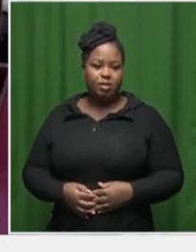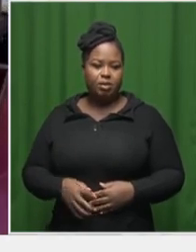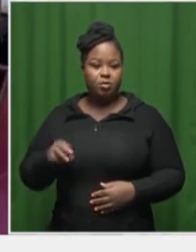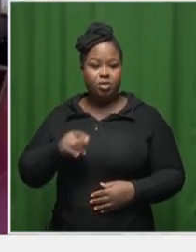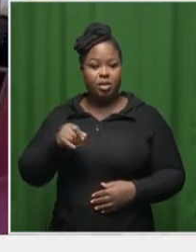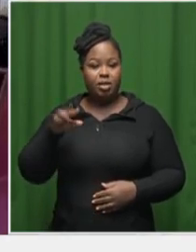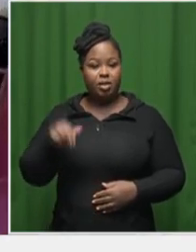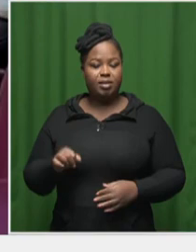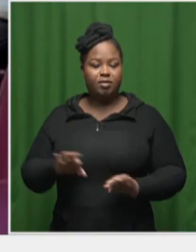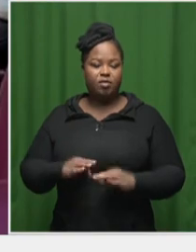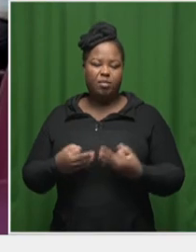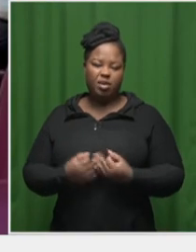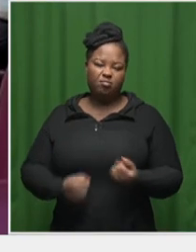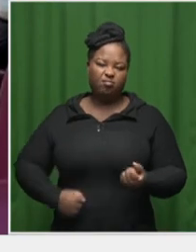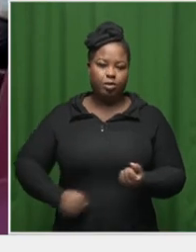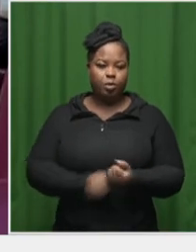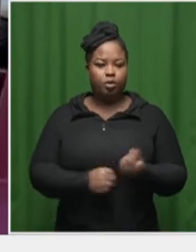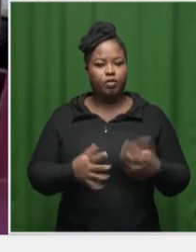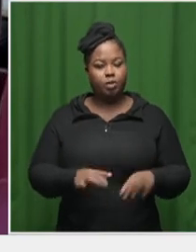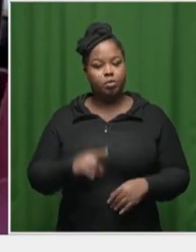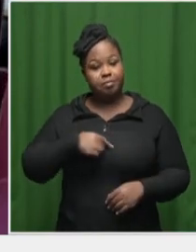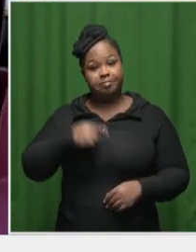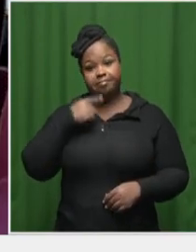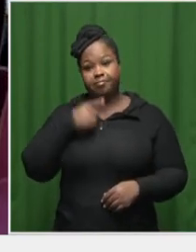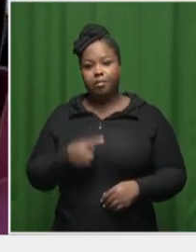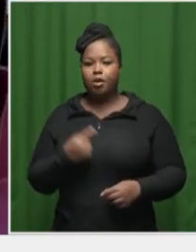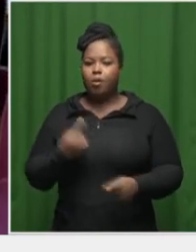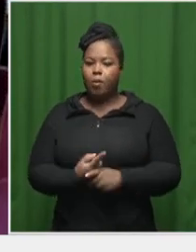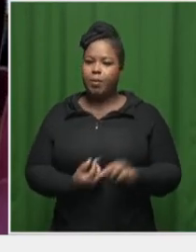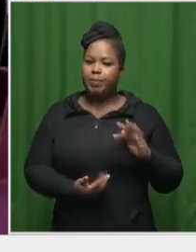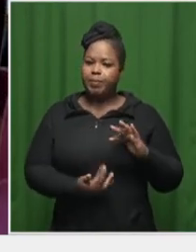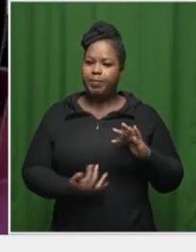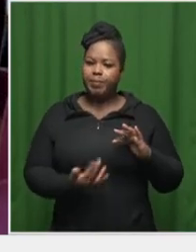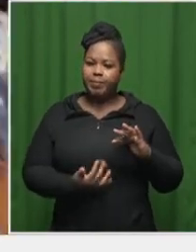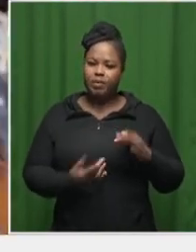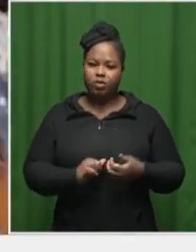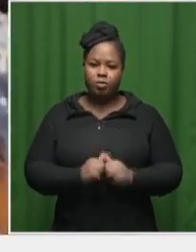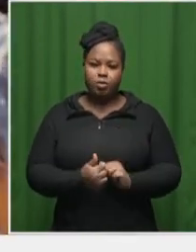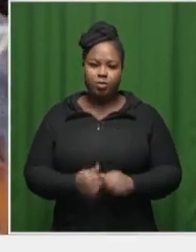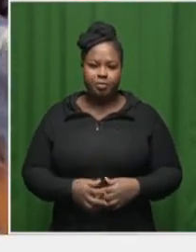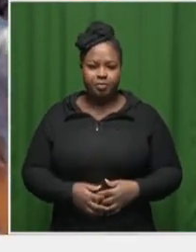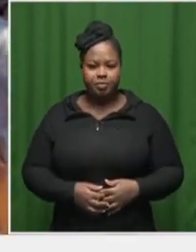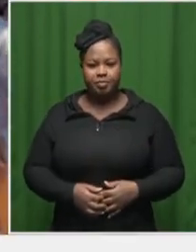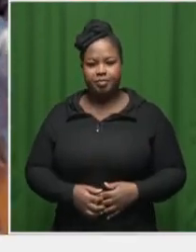Mosehla's family has been supportive. They say he has always been passionate about athletics.